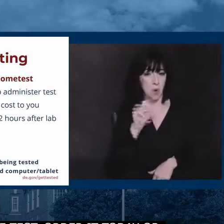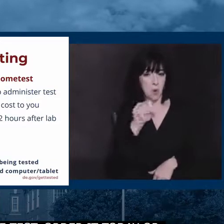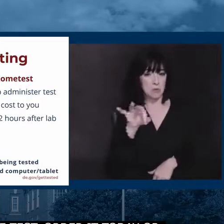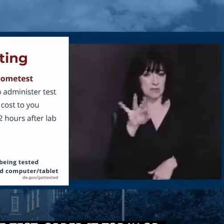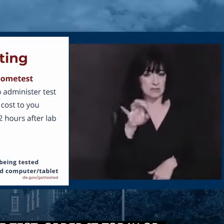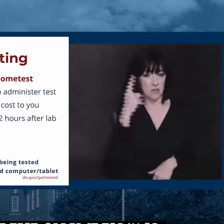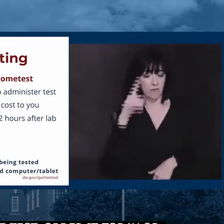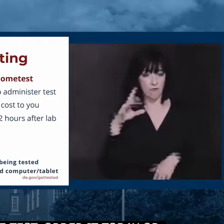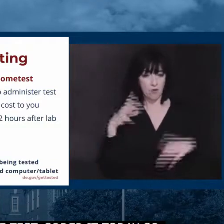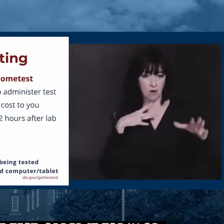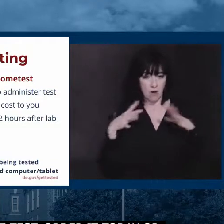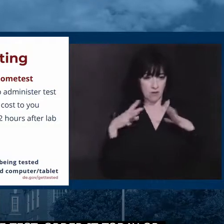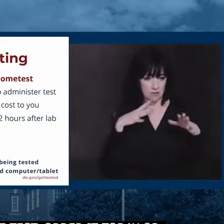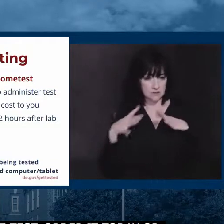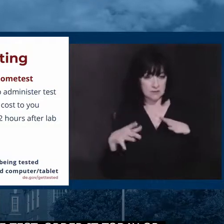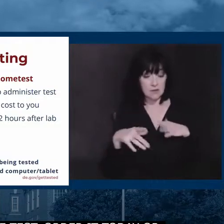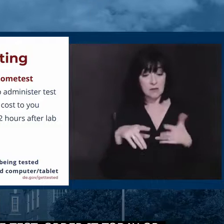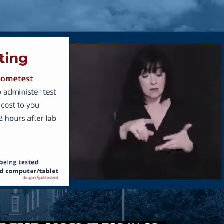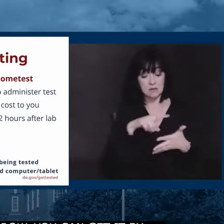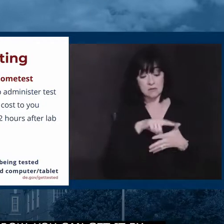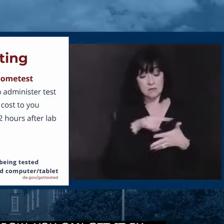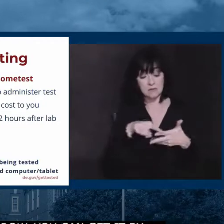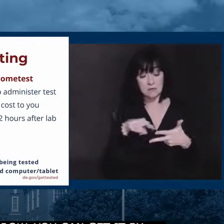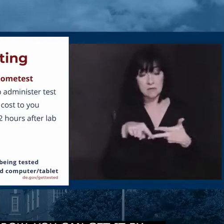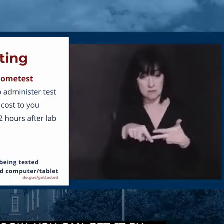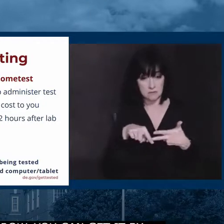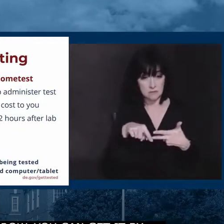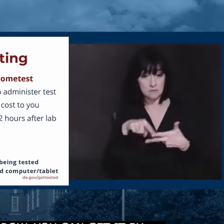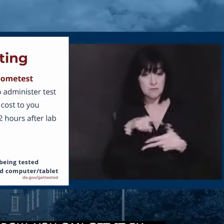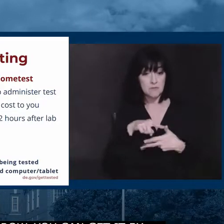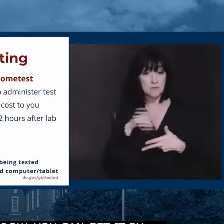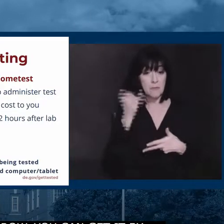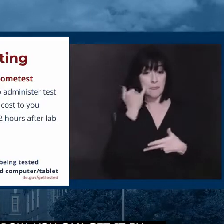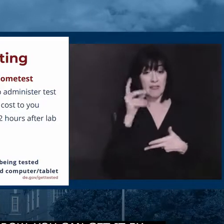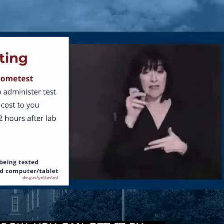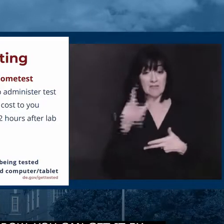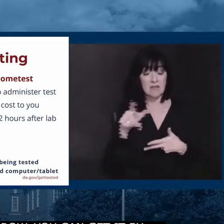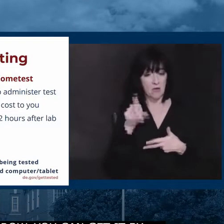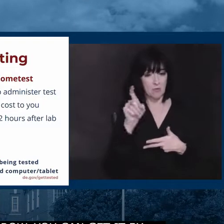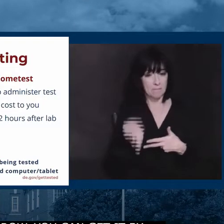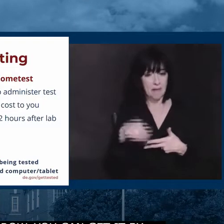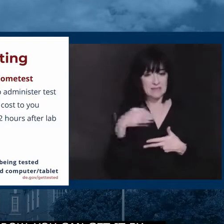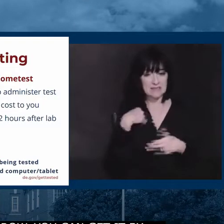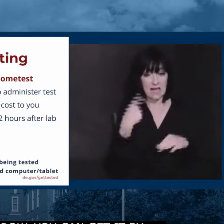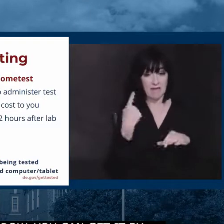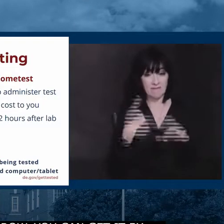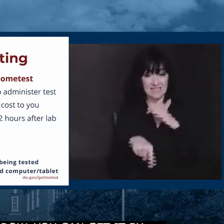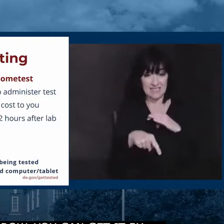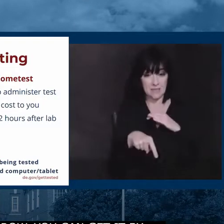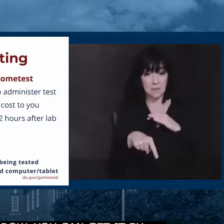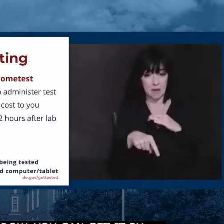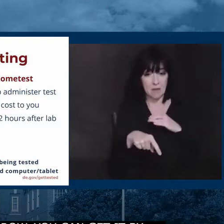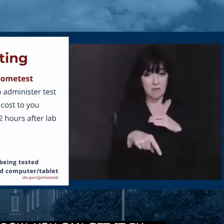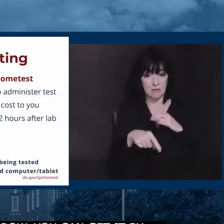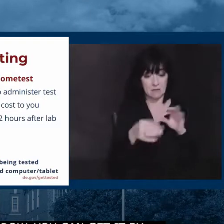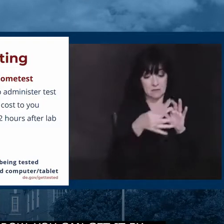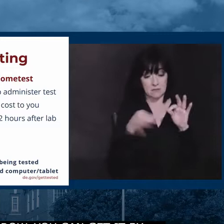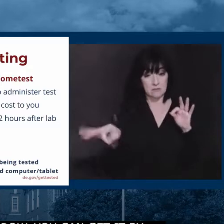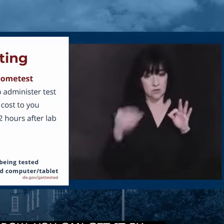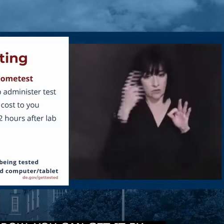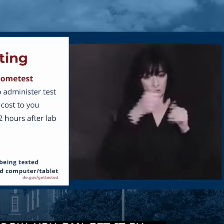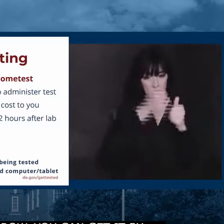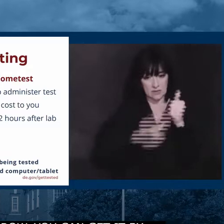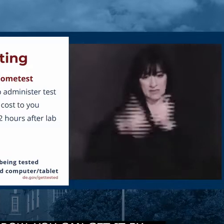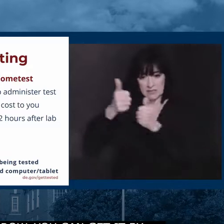hasn't changed. Just the three things you need: live or work in Delaware, an email address for each individual that's going to test. So if I'm